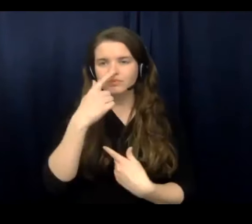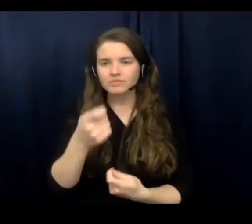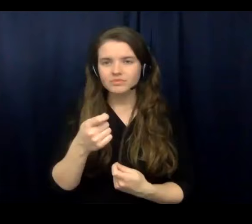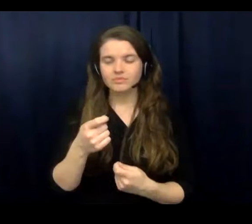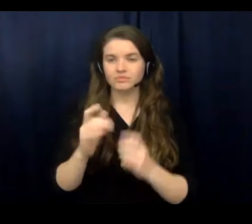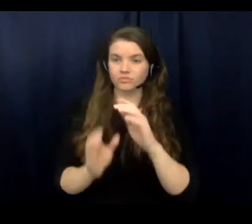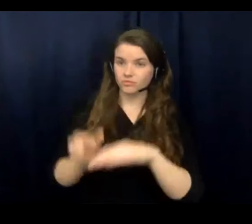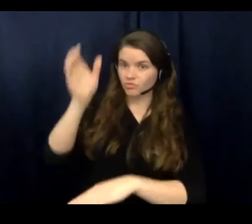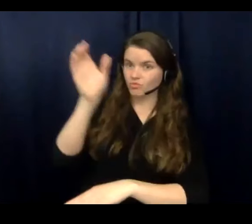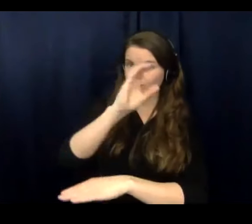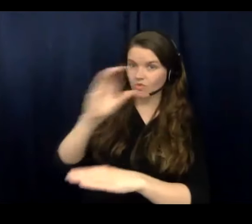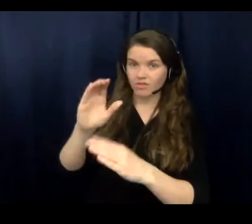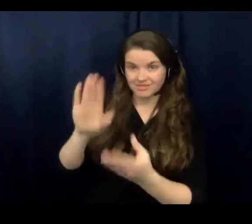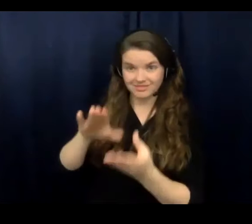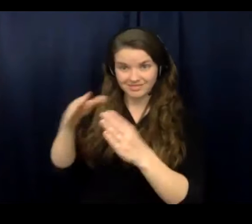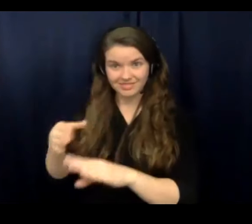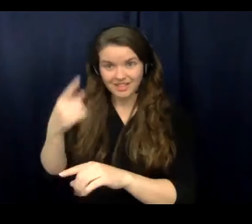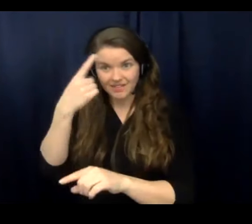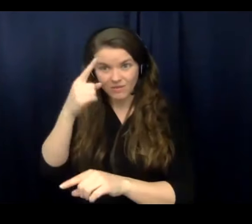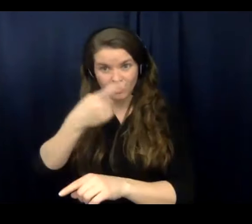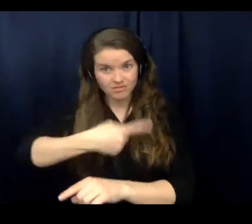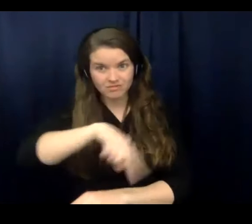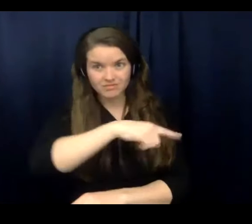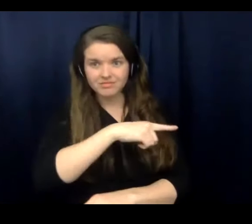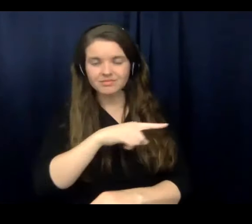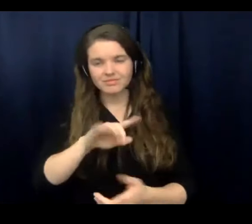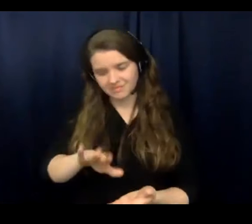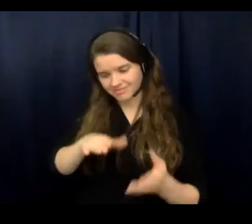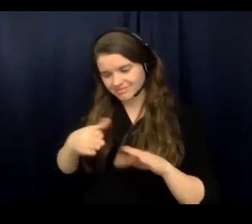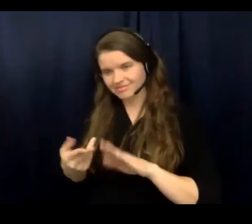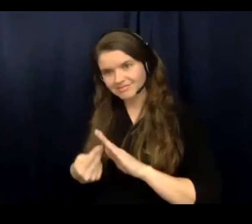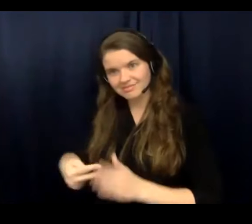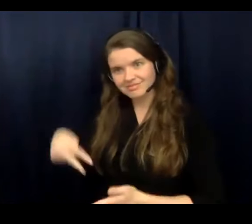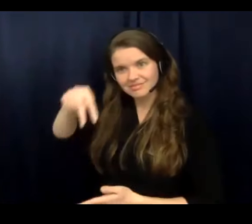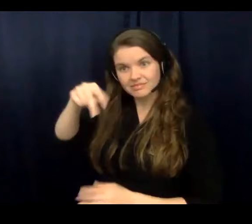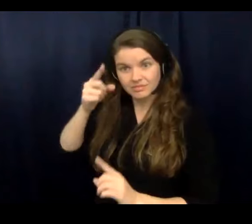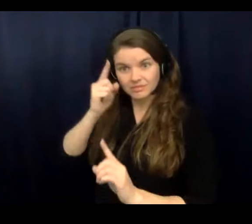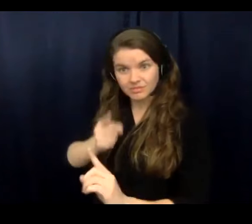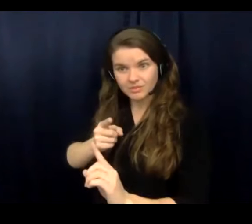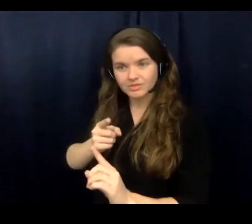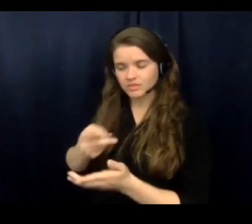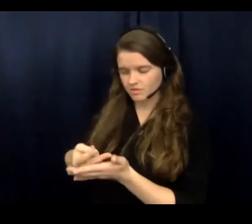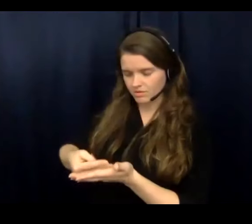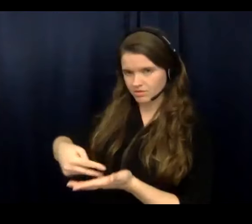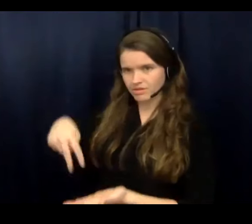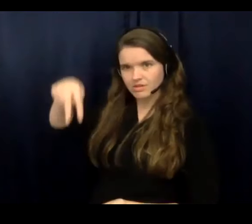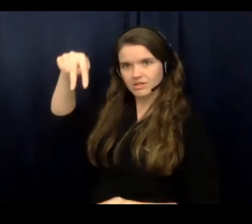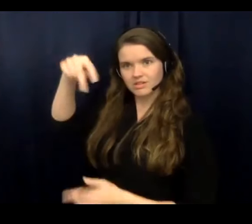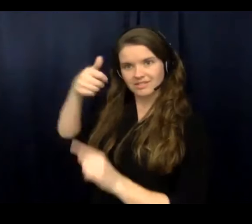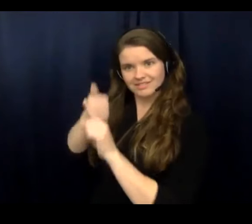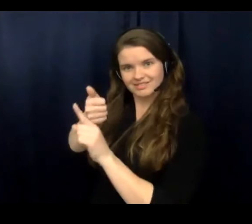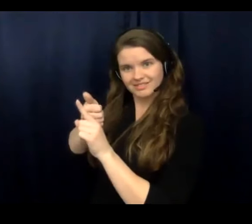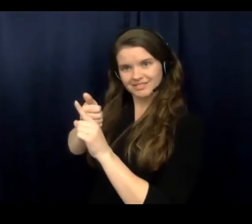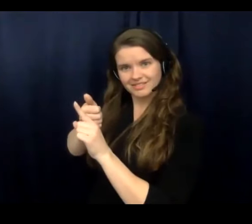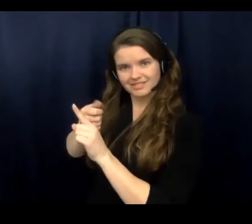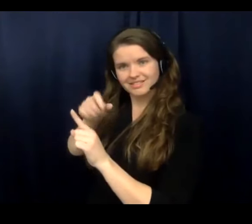them, by rising from the dead, and this is the key point, the resurrection itself is the very act